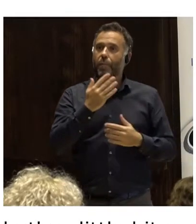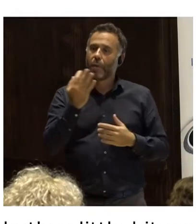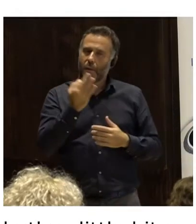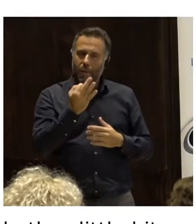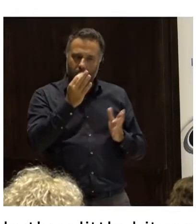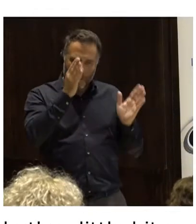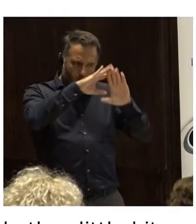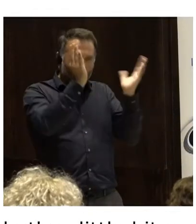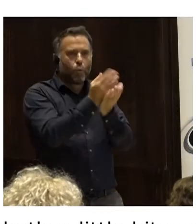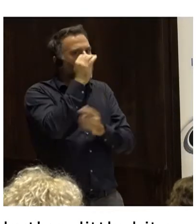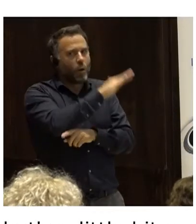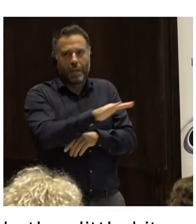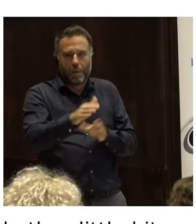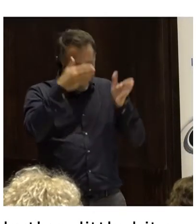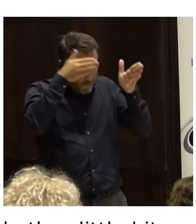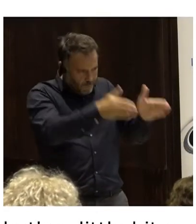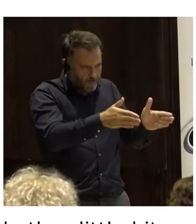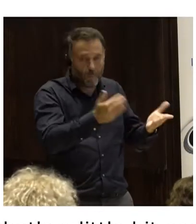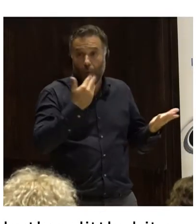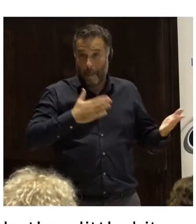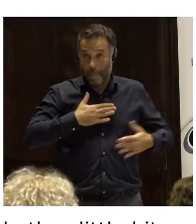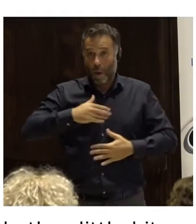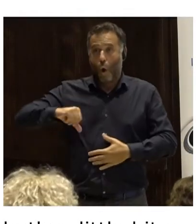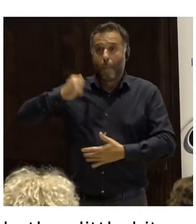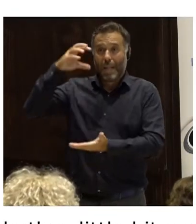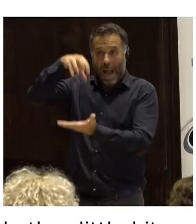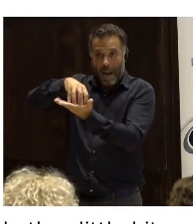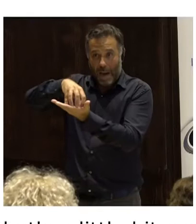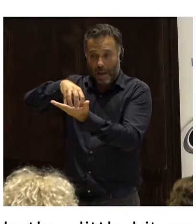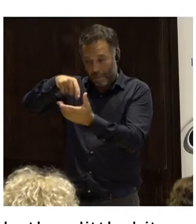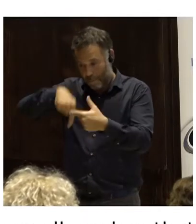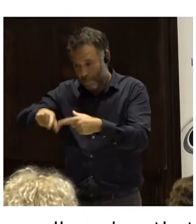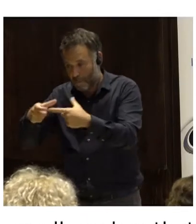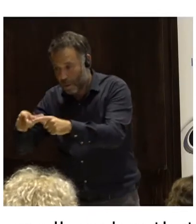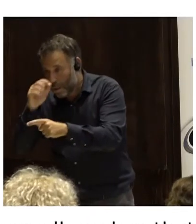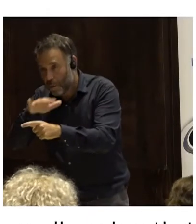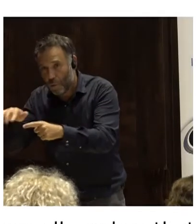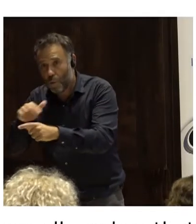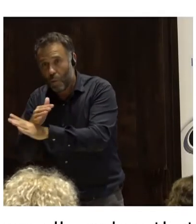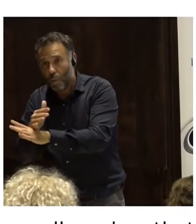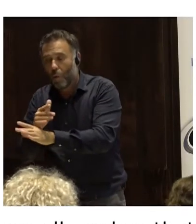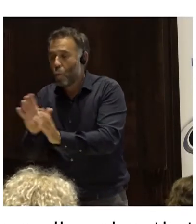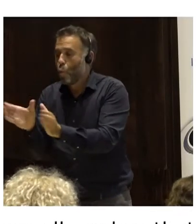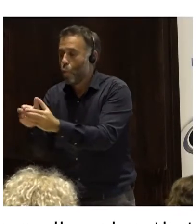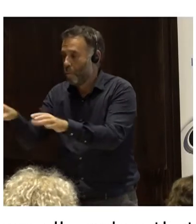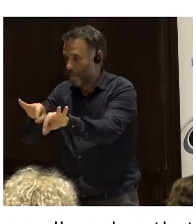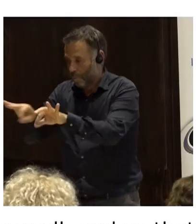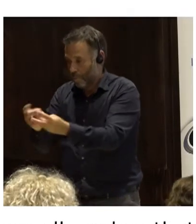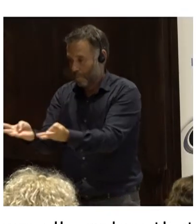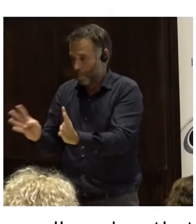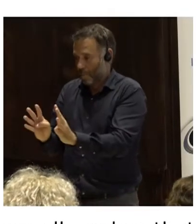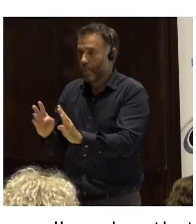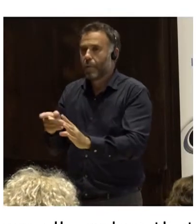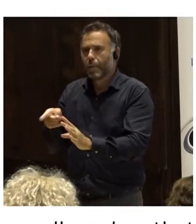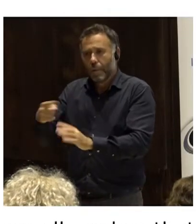Glenrose Hospital. They've identified some children who they have such a hard time finding a physical place, even